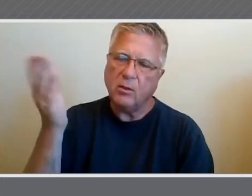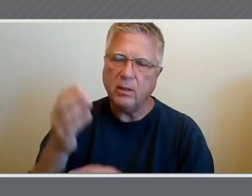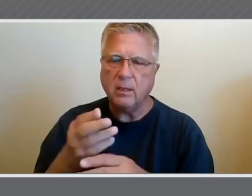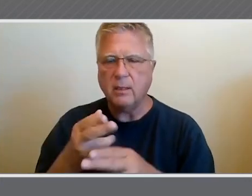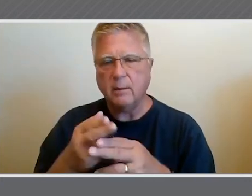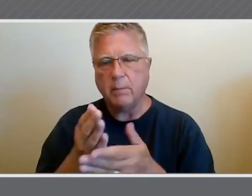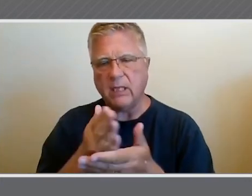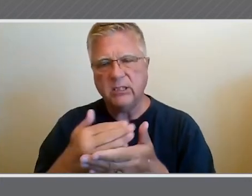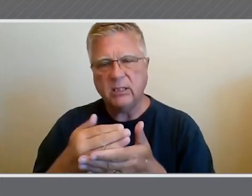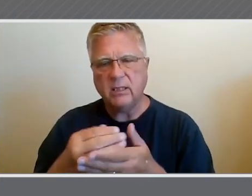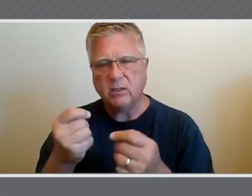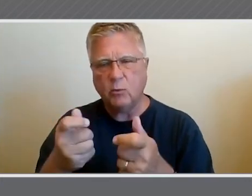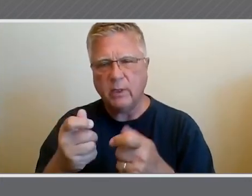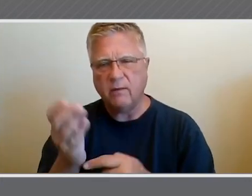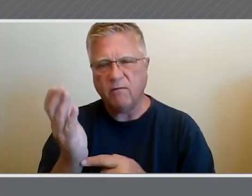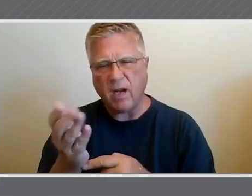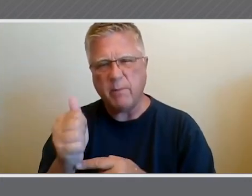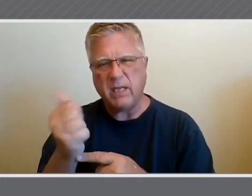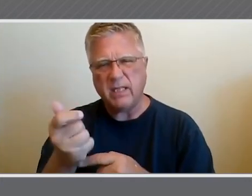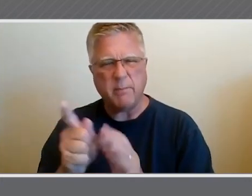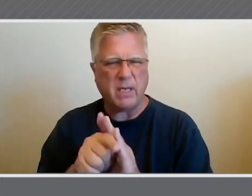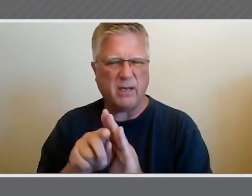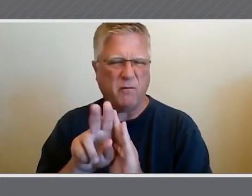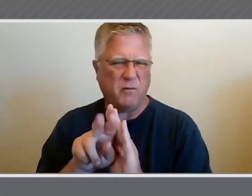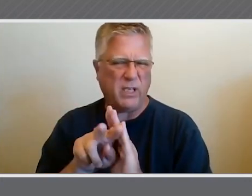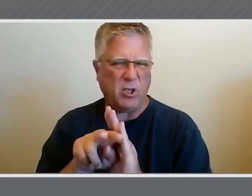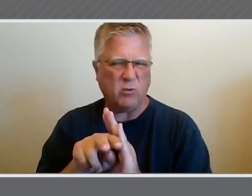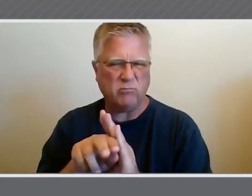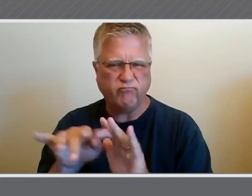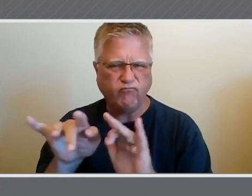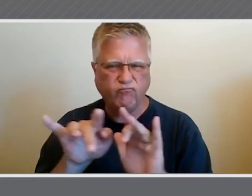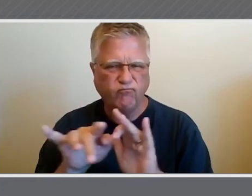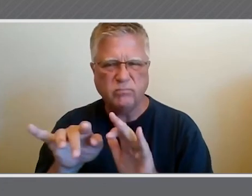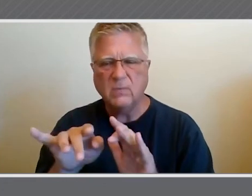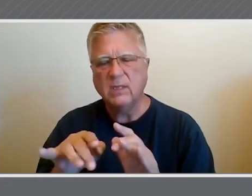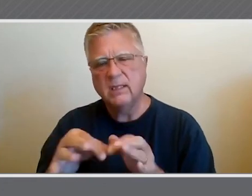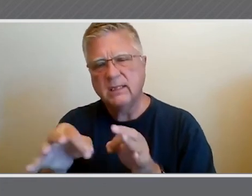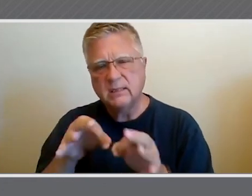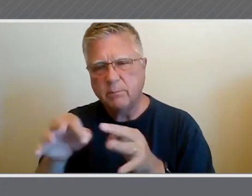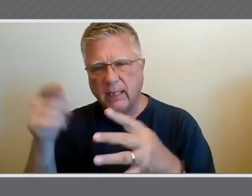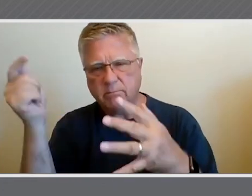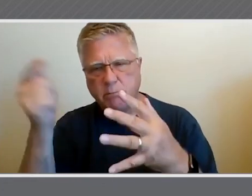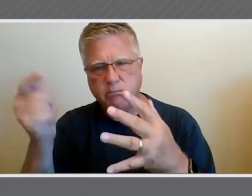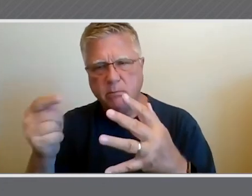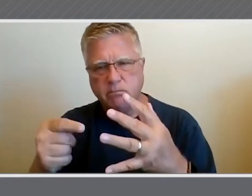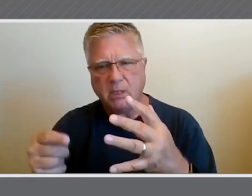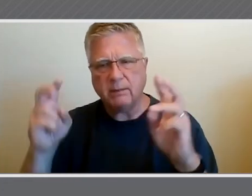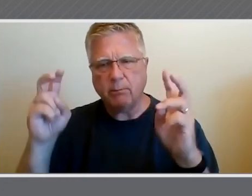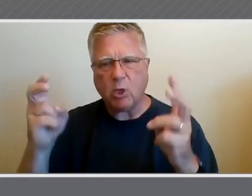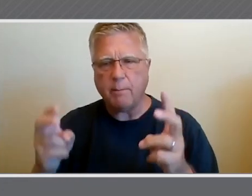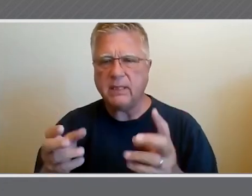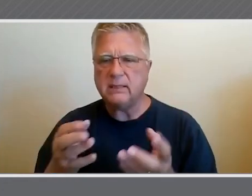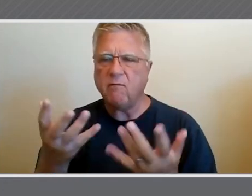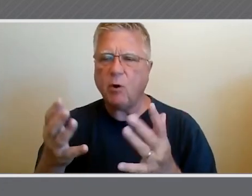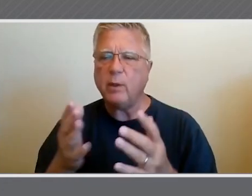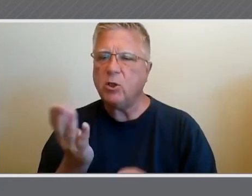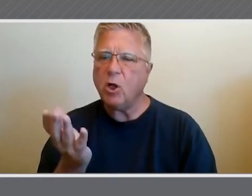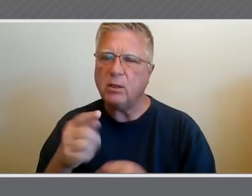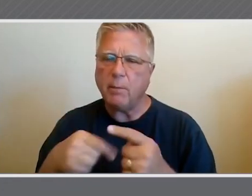short 5 to 10 minute video. It goes into some of the topics I covered earlier, but also it goes